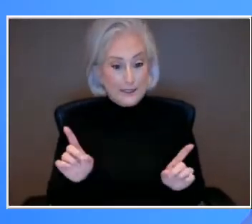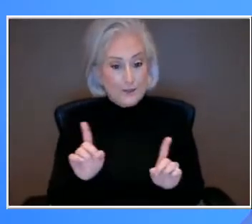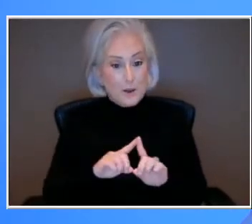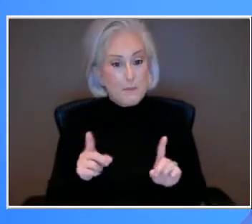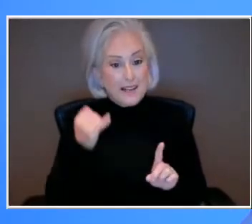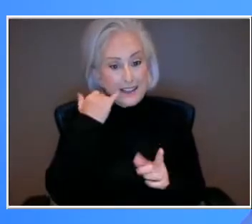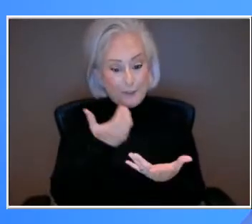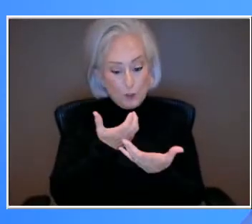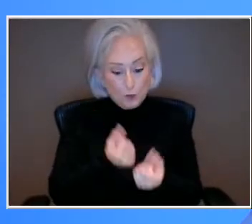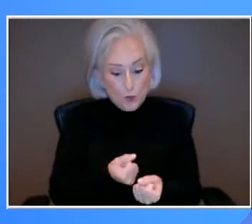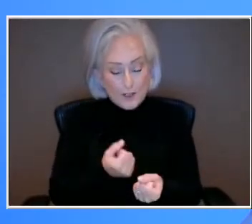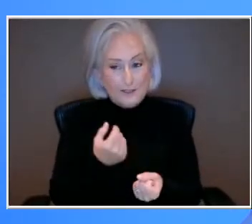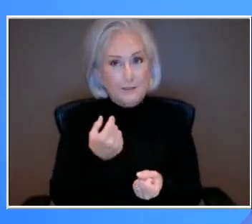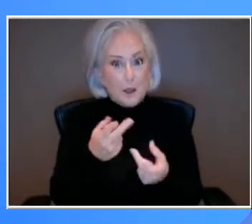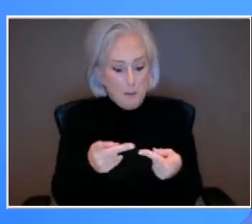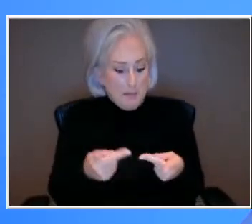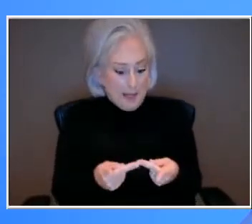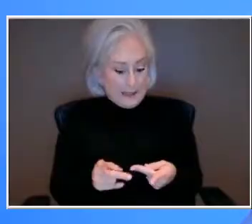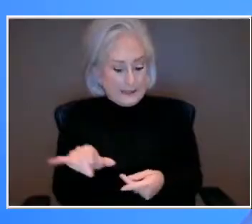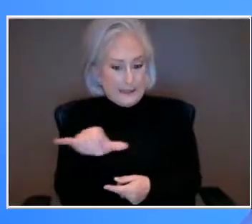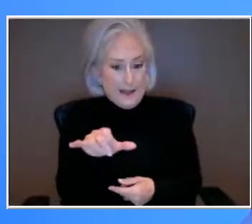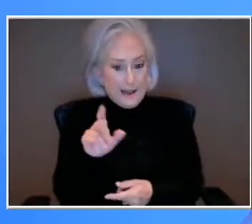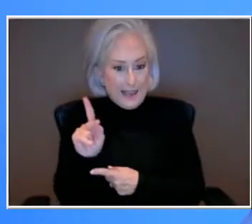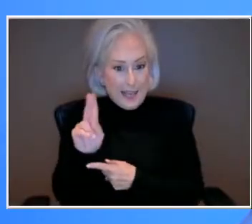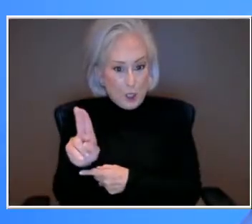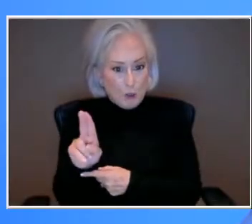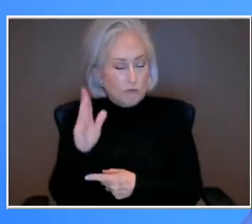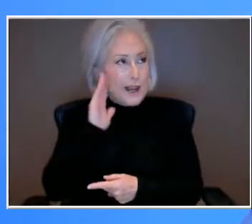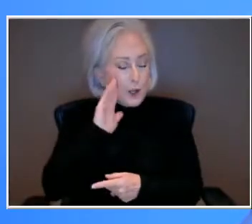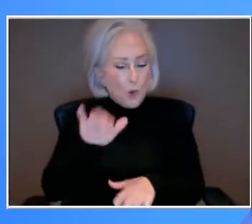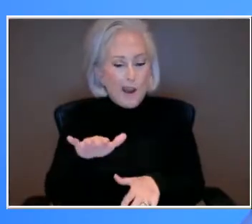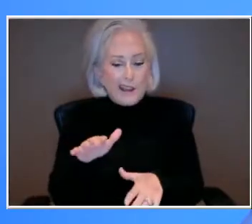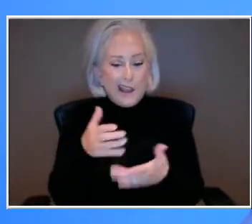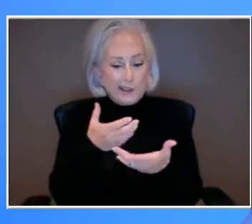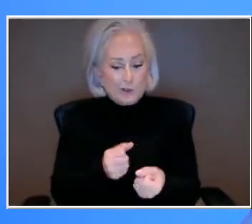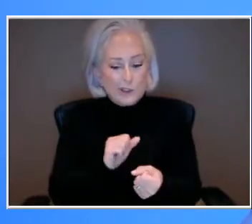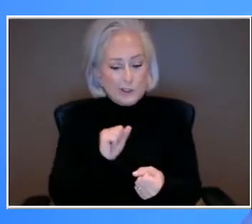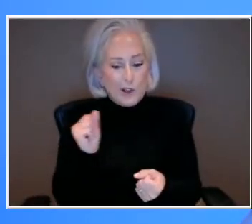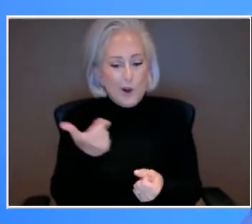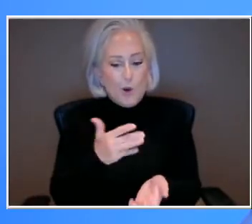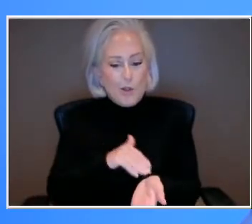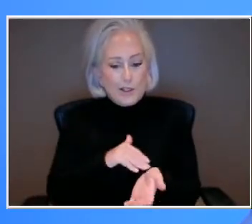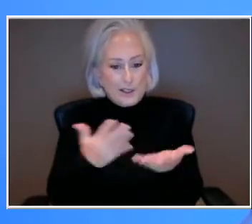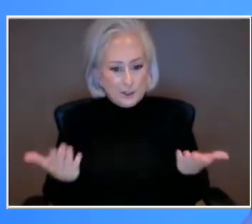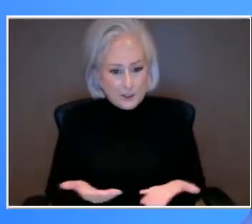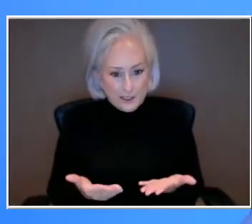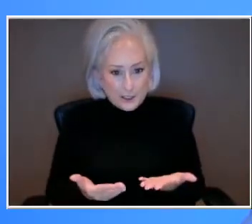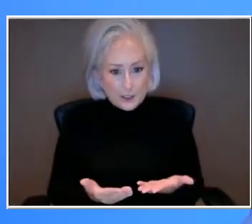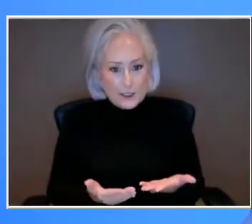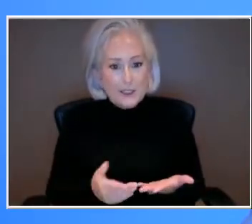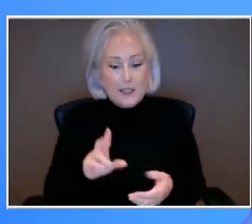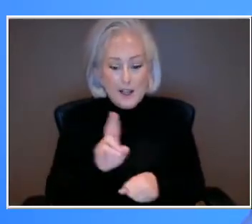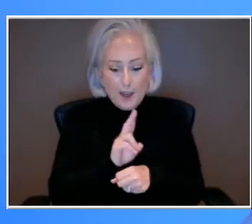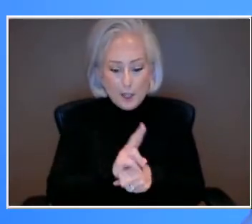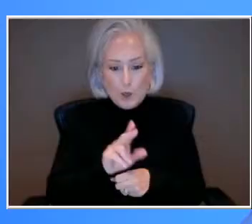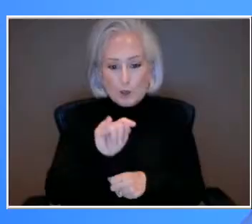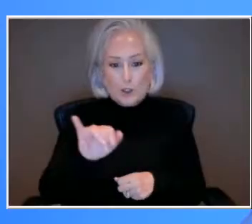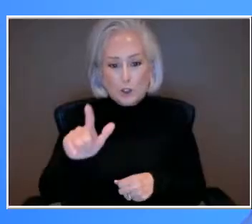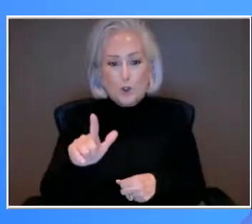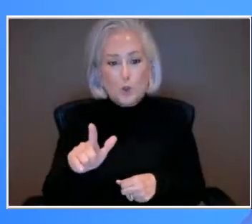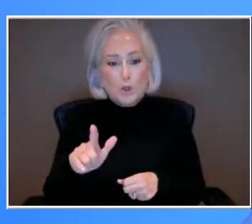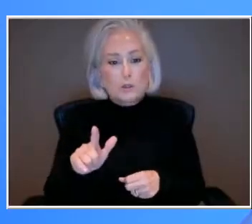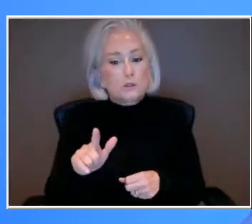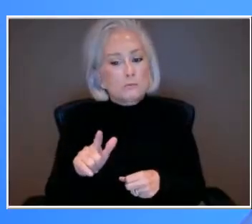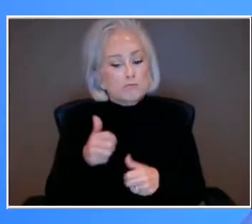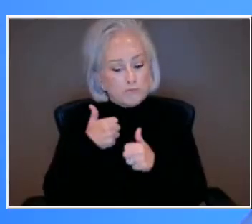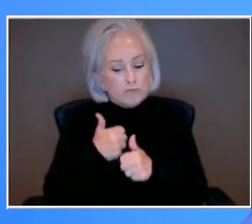KU that you go to, I know that I can trust the doctors here, and I know that they're using these tools ethically, and I know that they would protect my confidentiality,